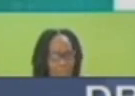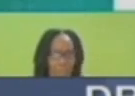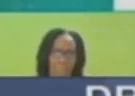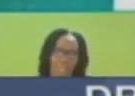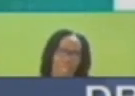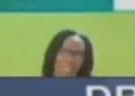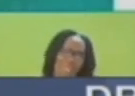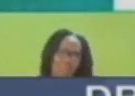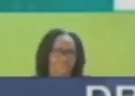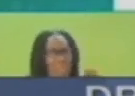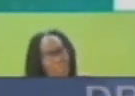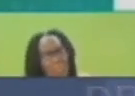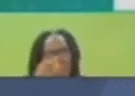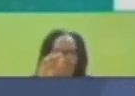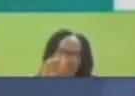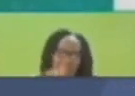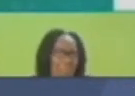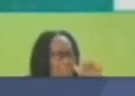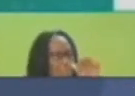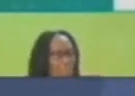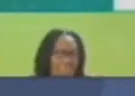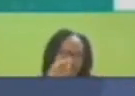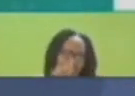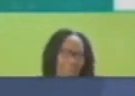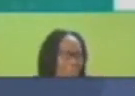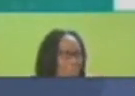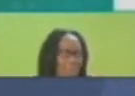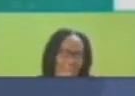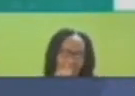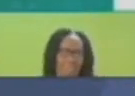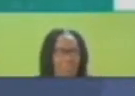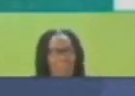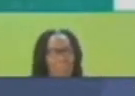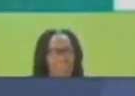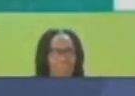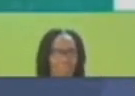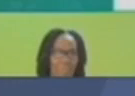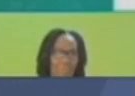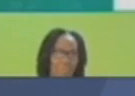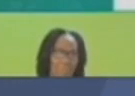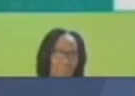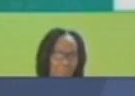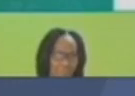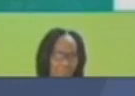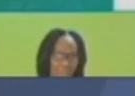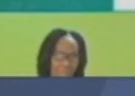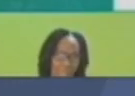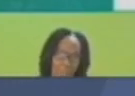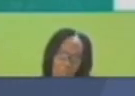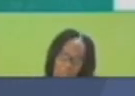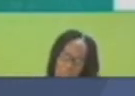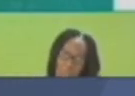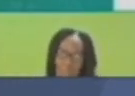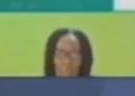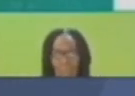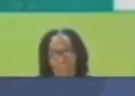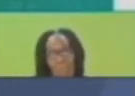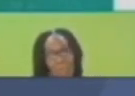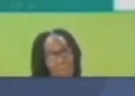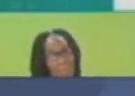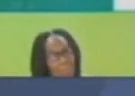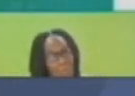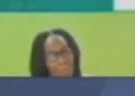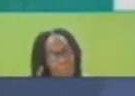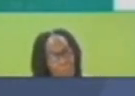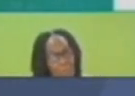staggering. The number of new cases per week under the hope scenario would fall to single digits by week 17 rather than